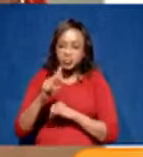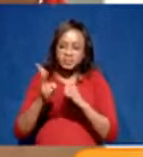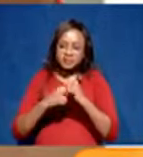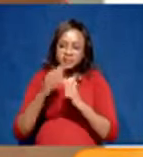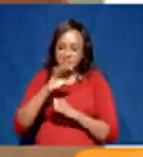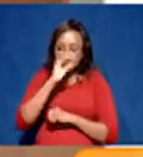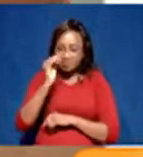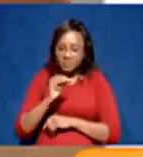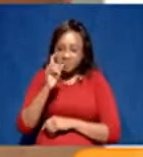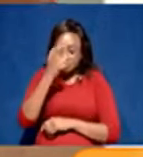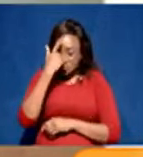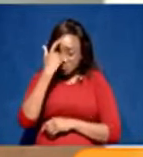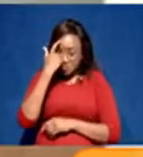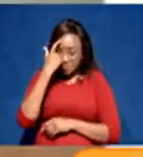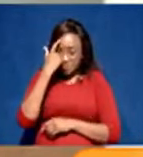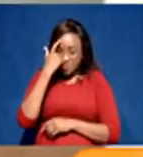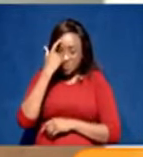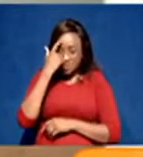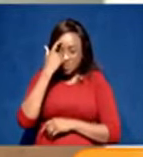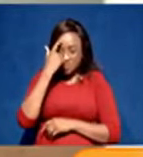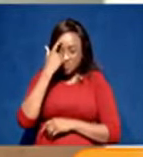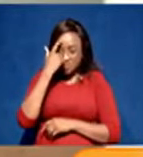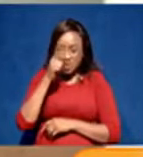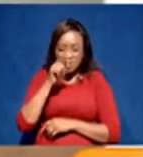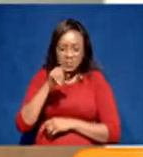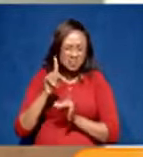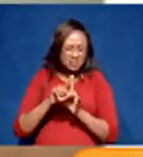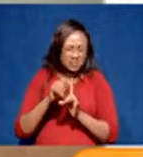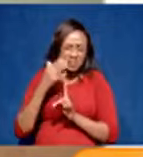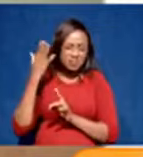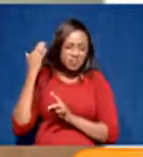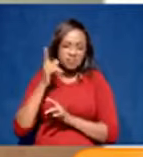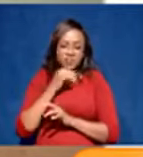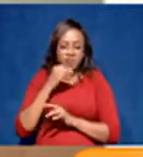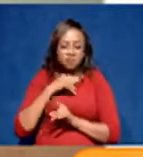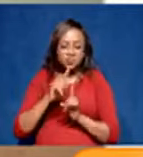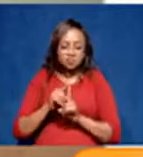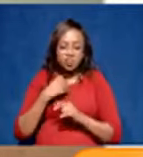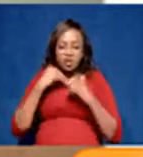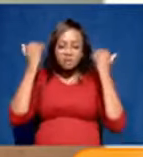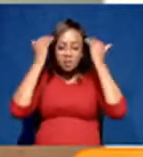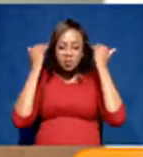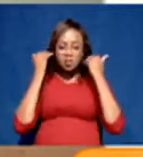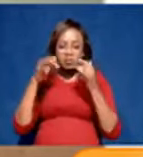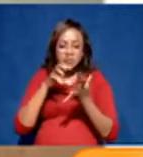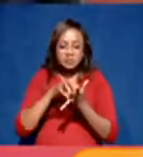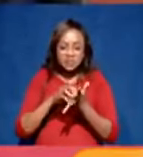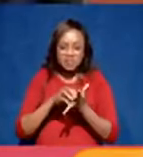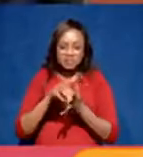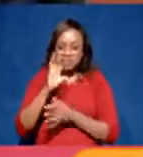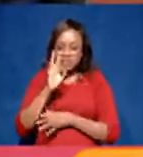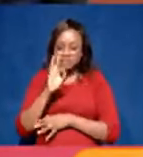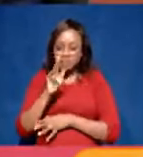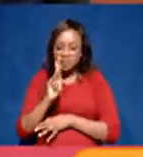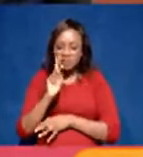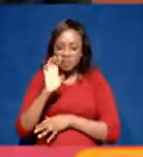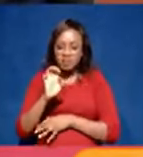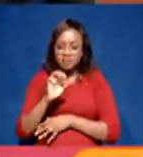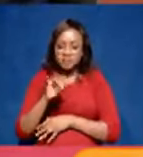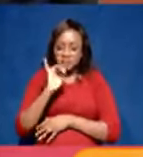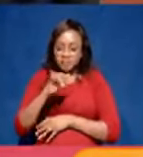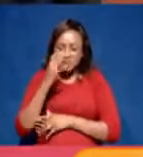even been done previously, and there was a court case by a Federation of Kenya, FKE. And that is what brought about